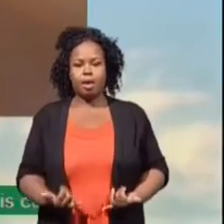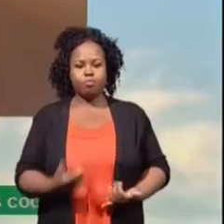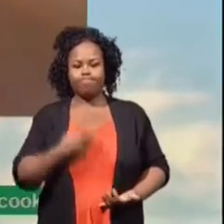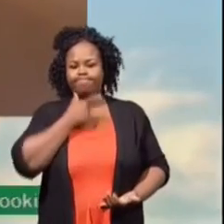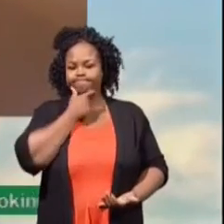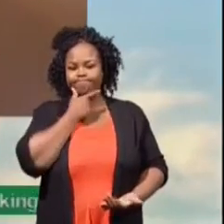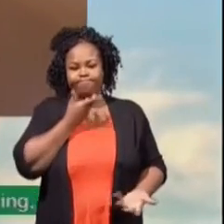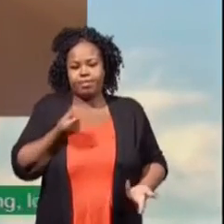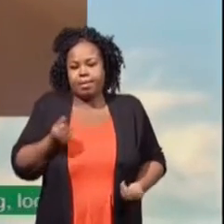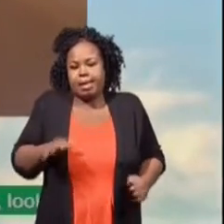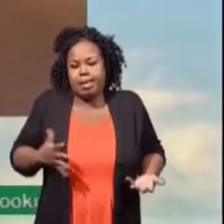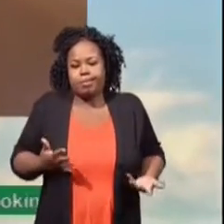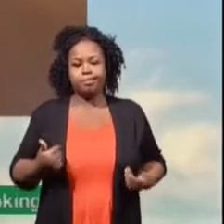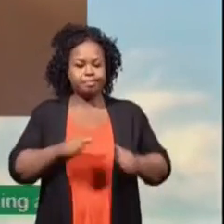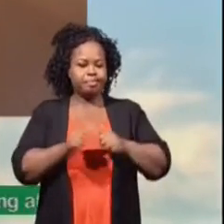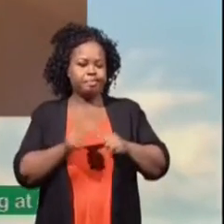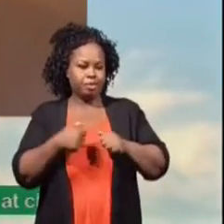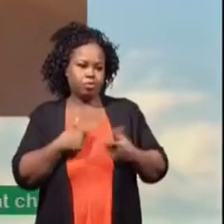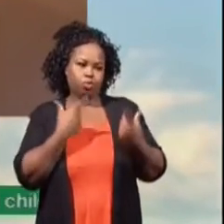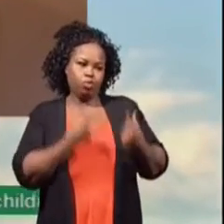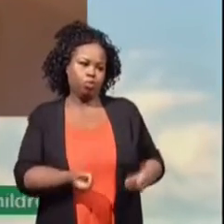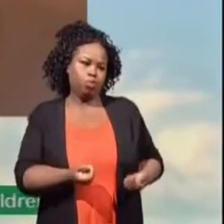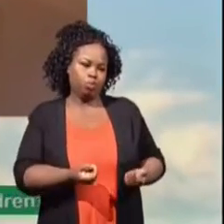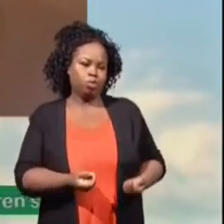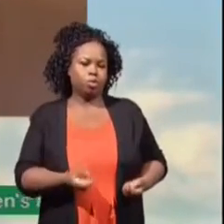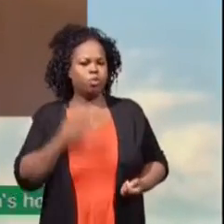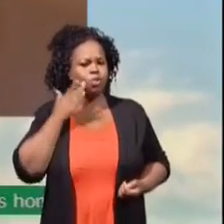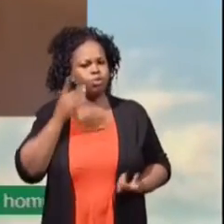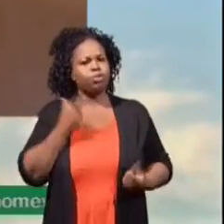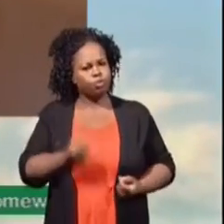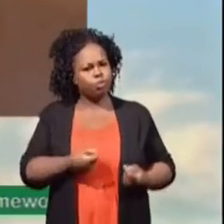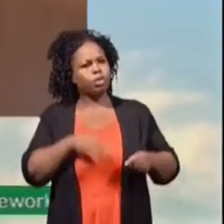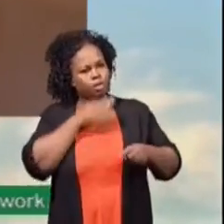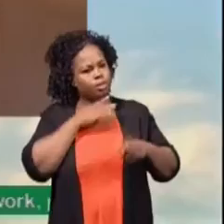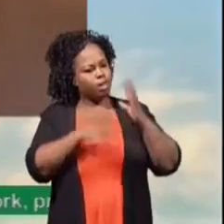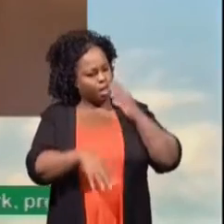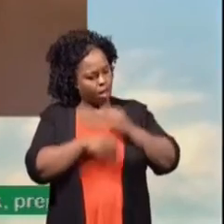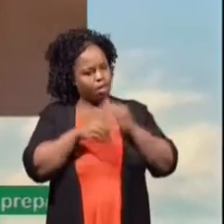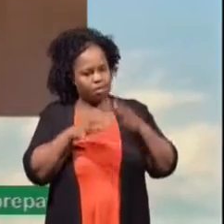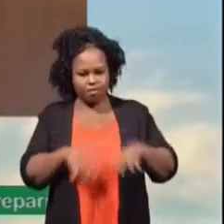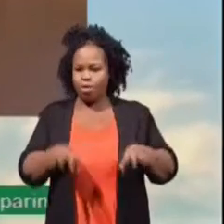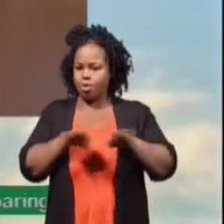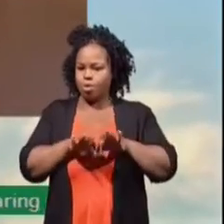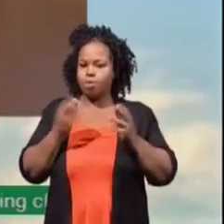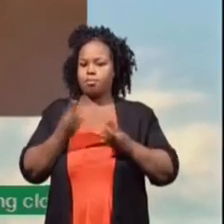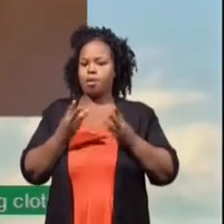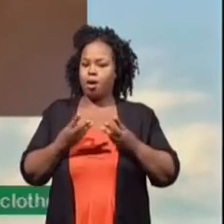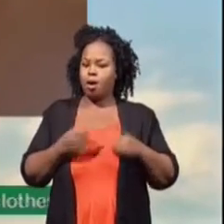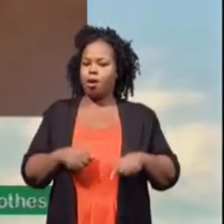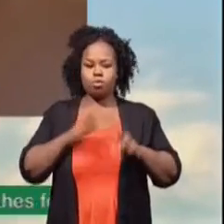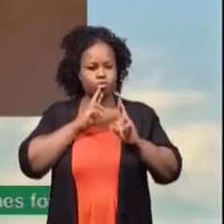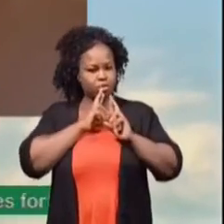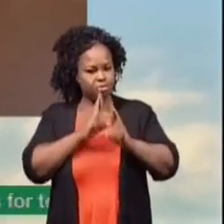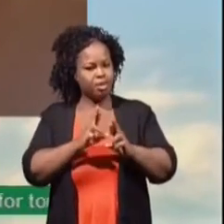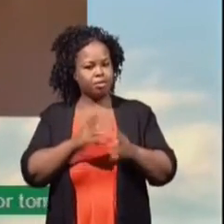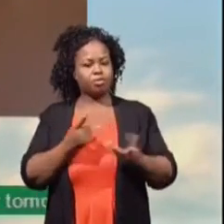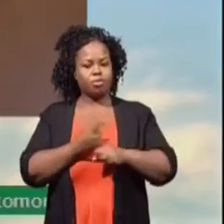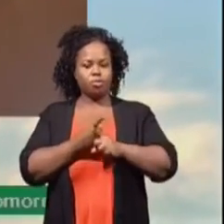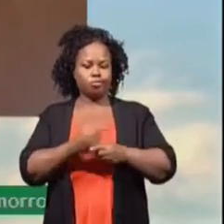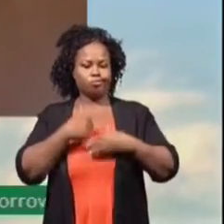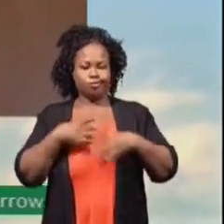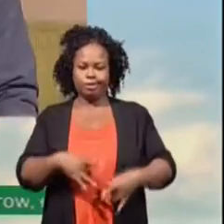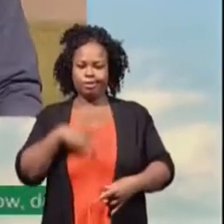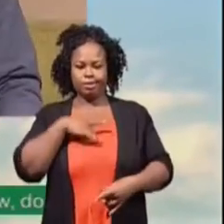Now, I think wenze mina lo msebenzi. And as wenza, you are adding value ekhaya, you are being respected at the same time, you get